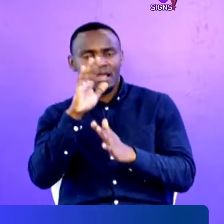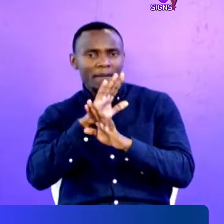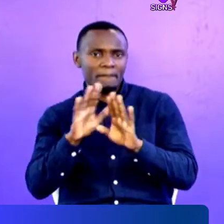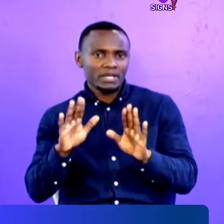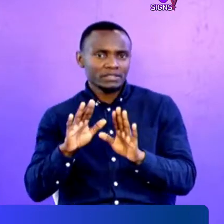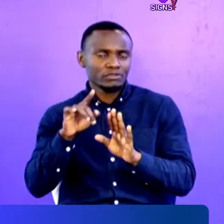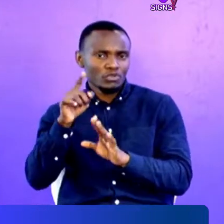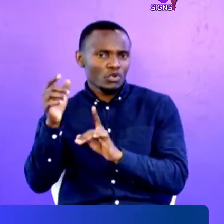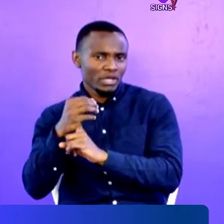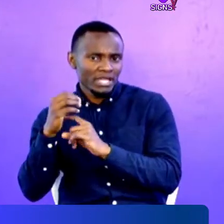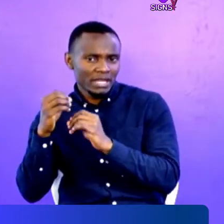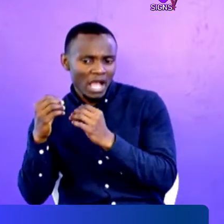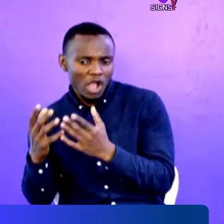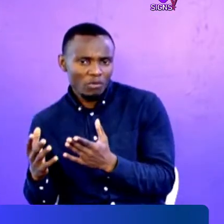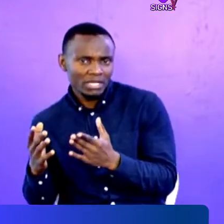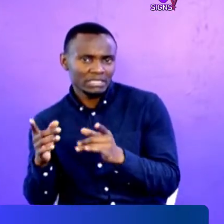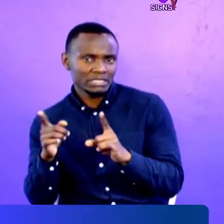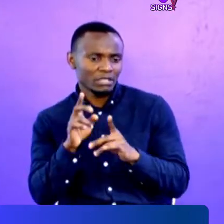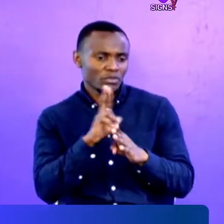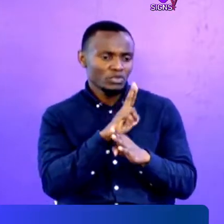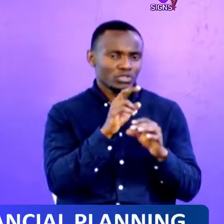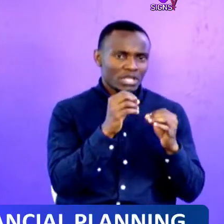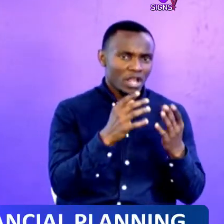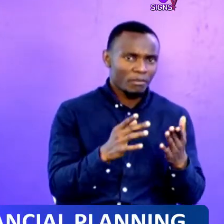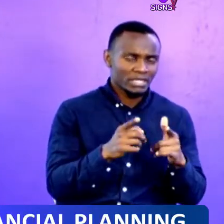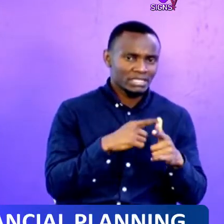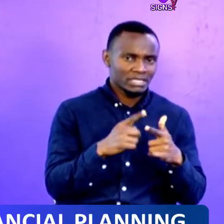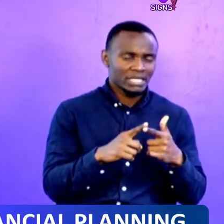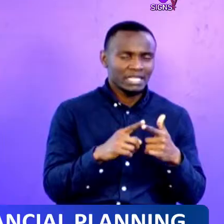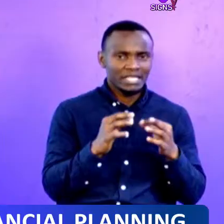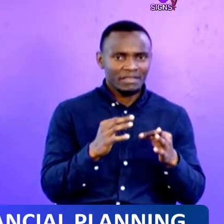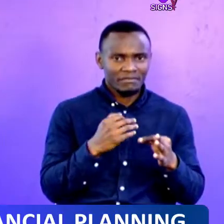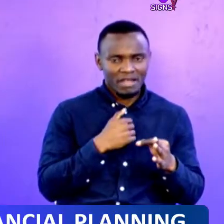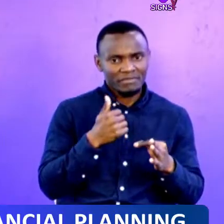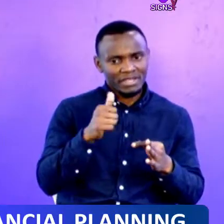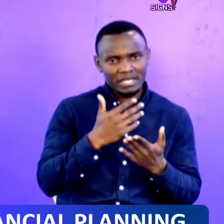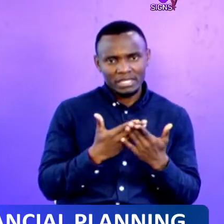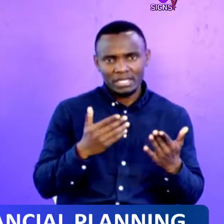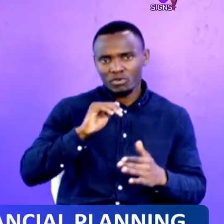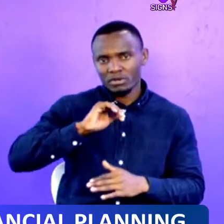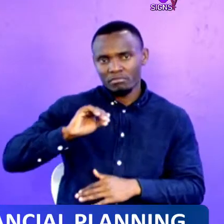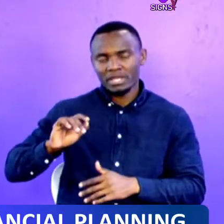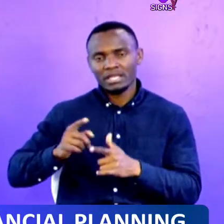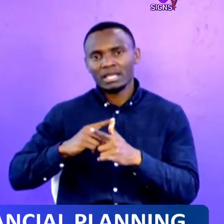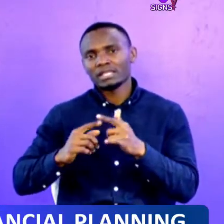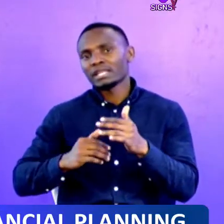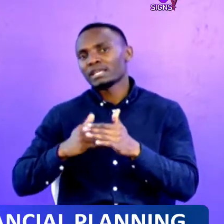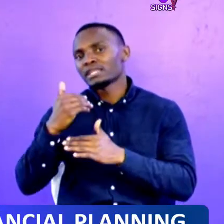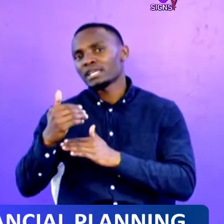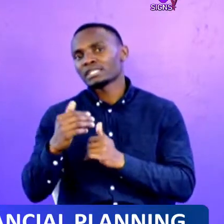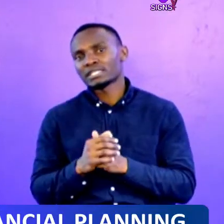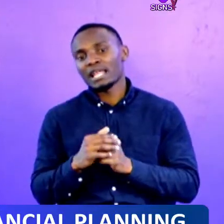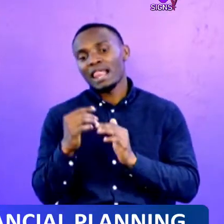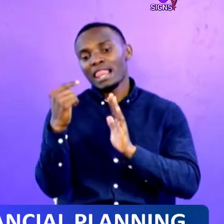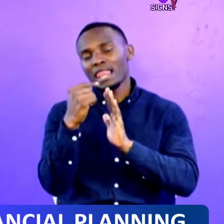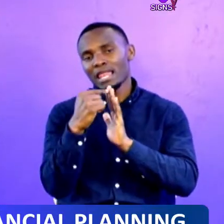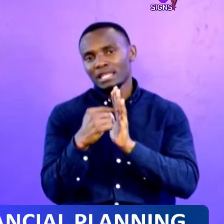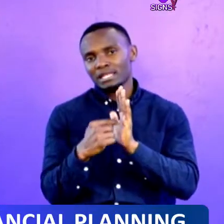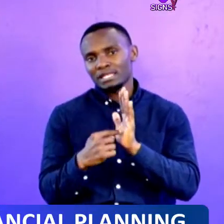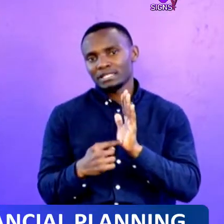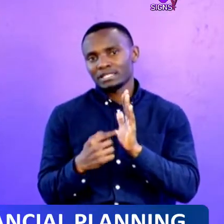out, and if there's anything being left over. Then the other thing is list down your assets, if you have